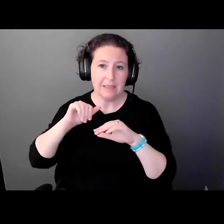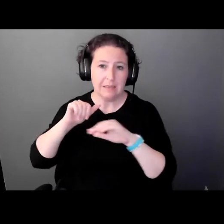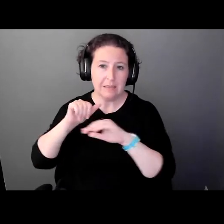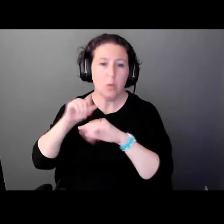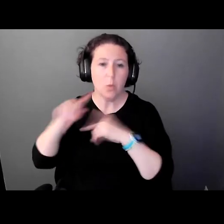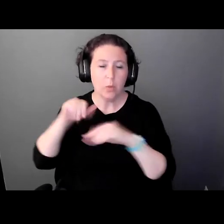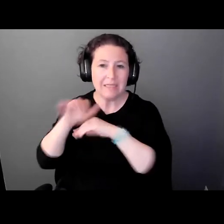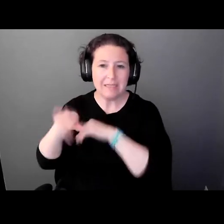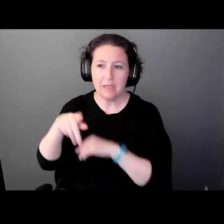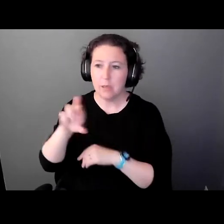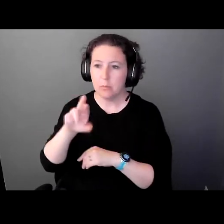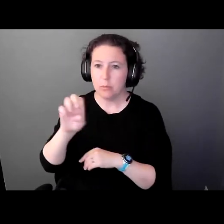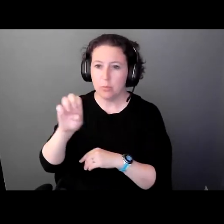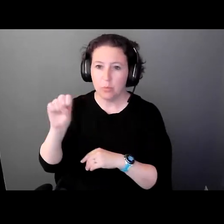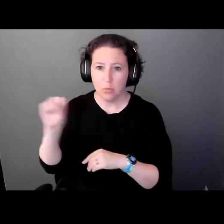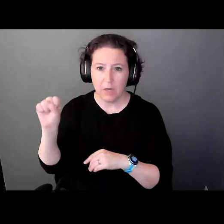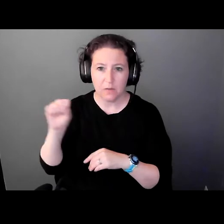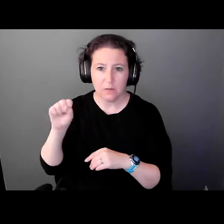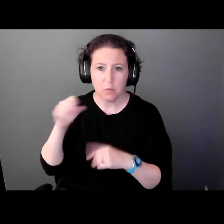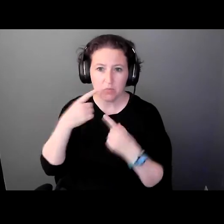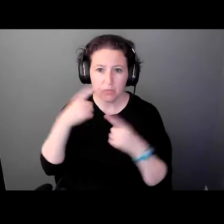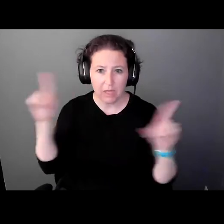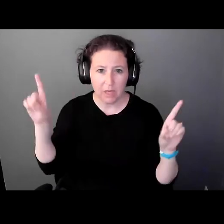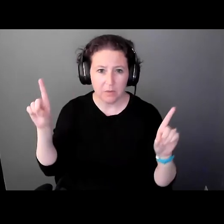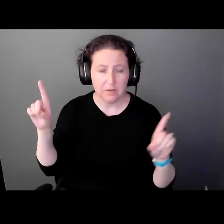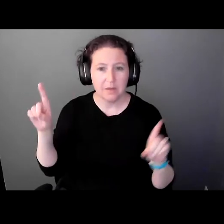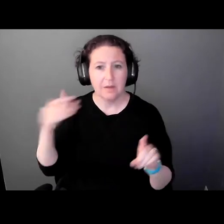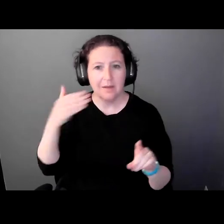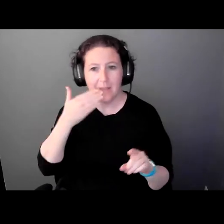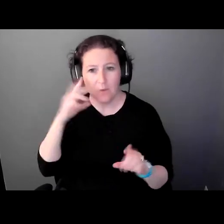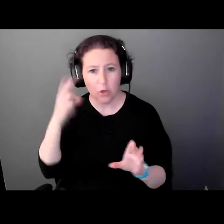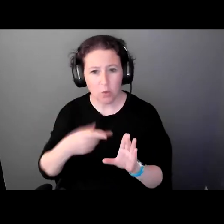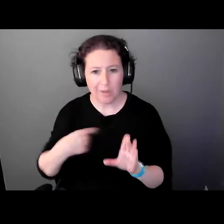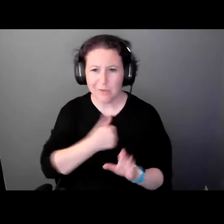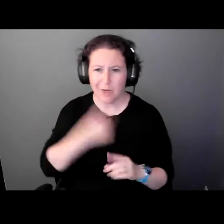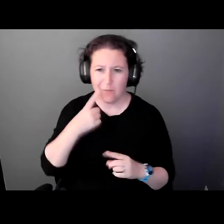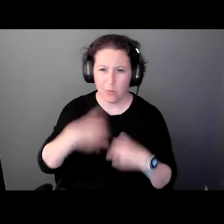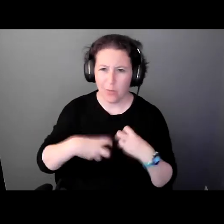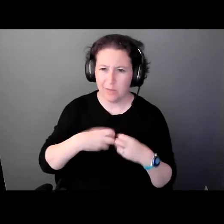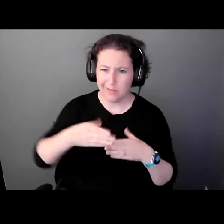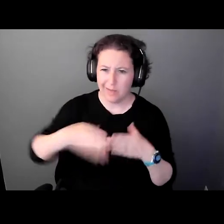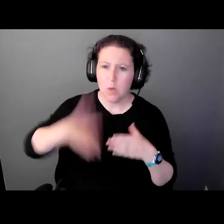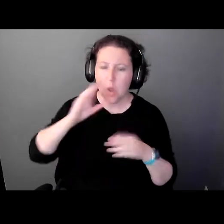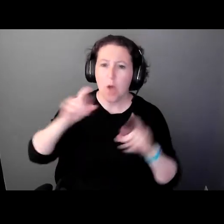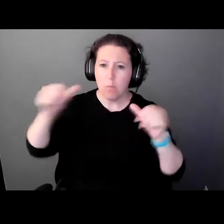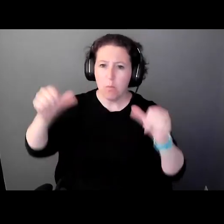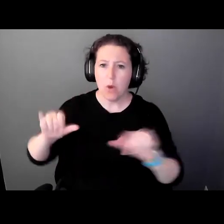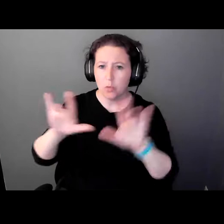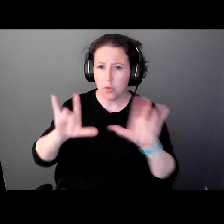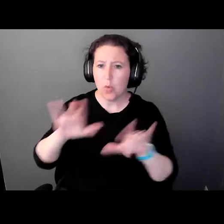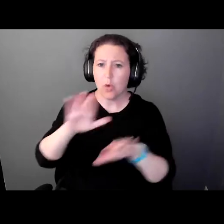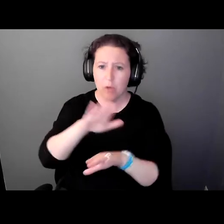you to all for joining us today. I'm sorry about that little technical difficulty at the end. We will post the recording on our Facebook page as well as